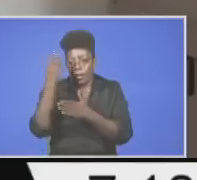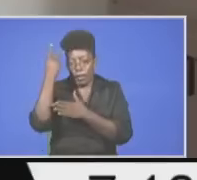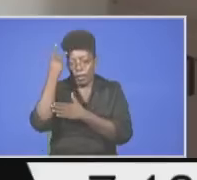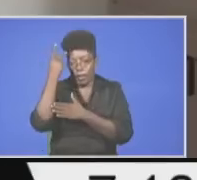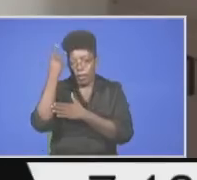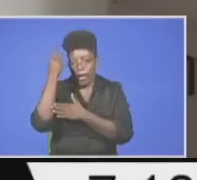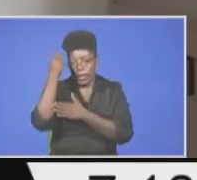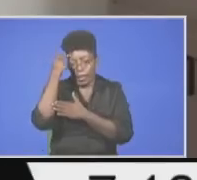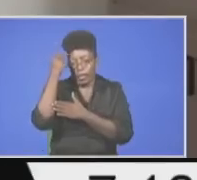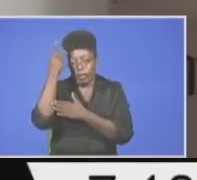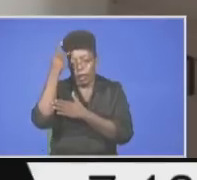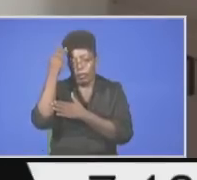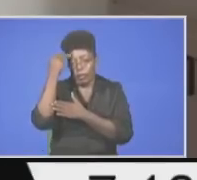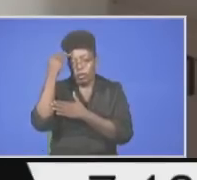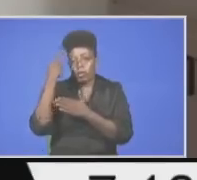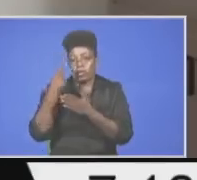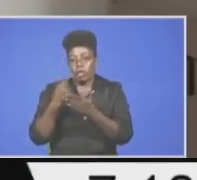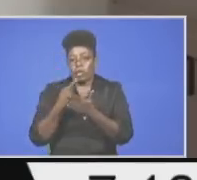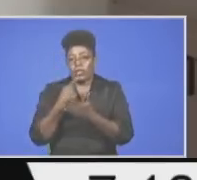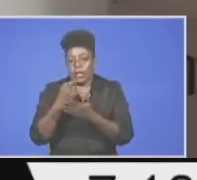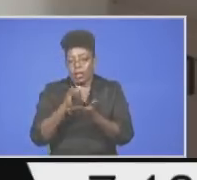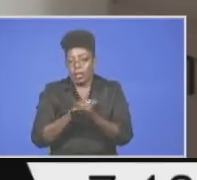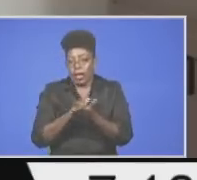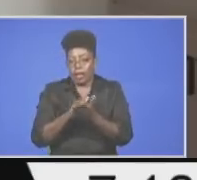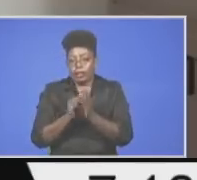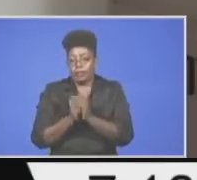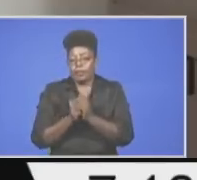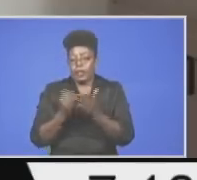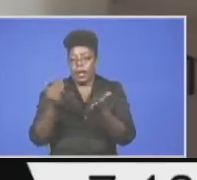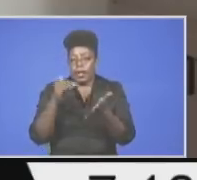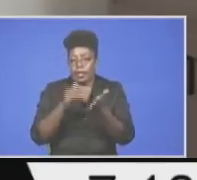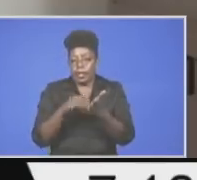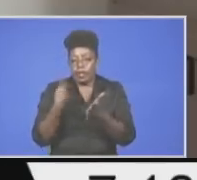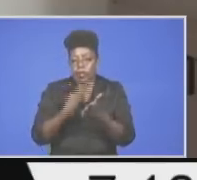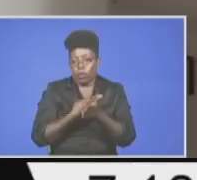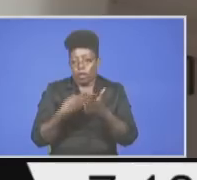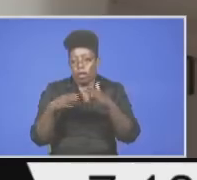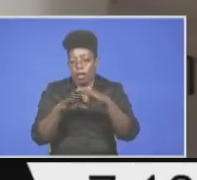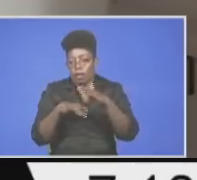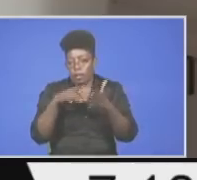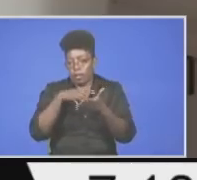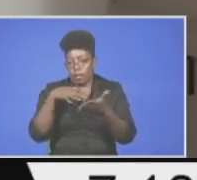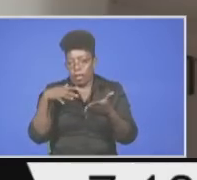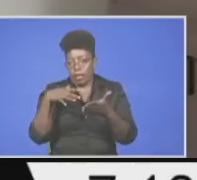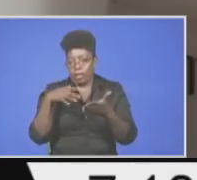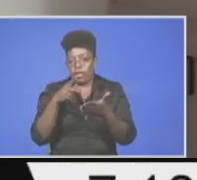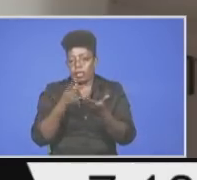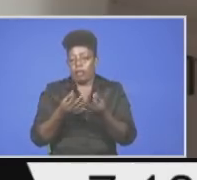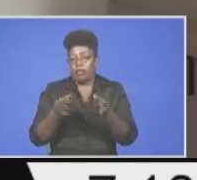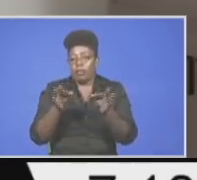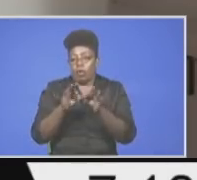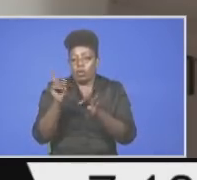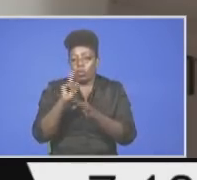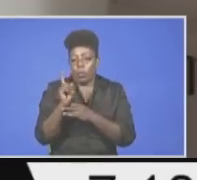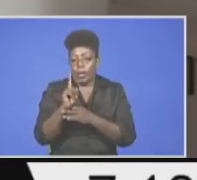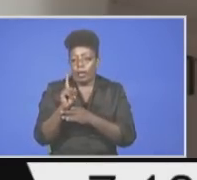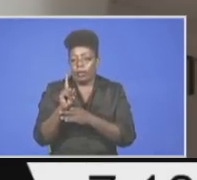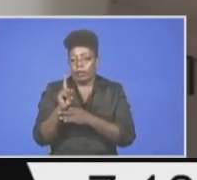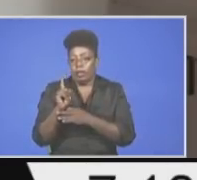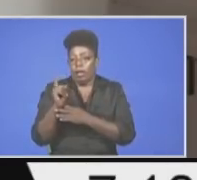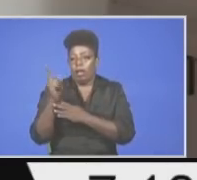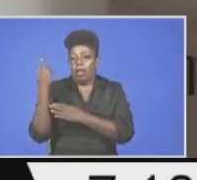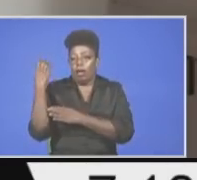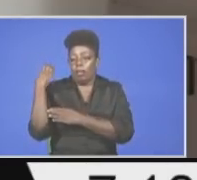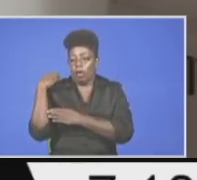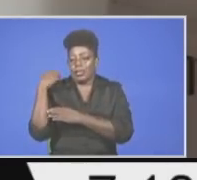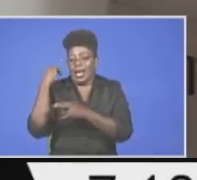that, but that's something that needs to be implemented. Again, the understudy is the most important thing, where employers are supposed